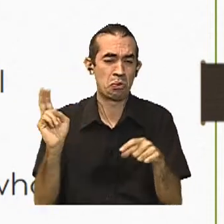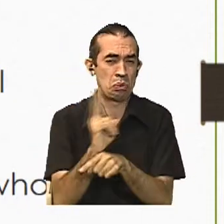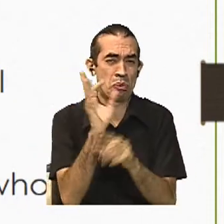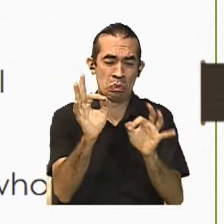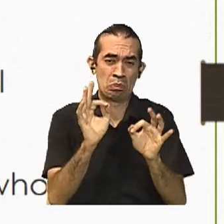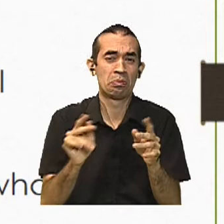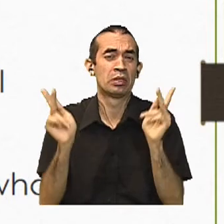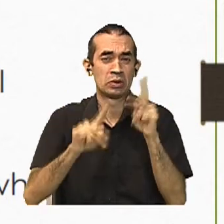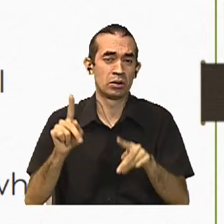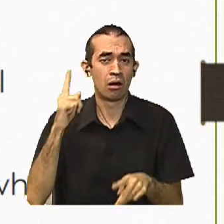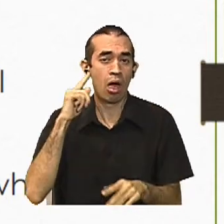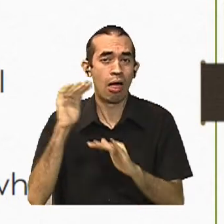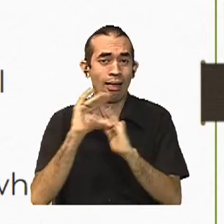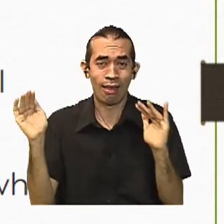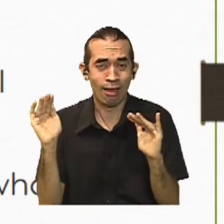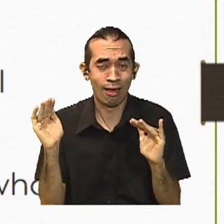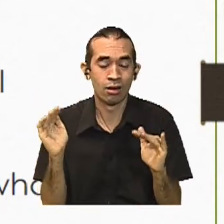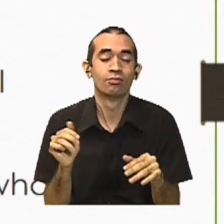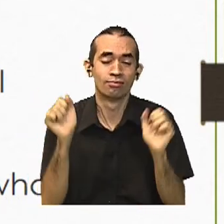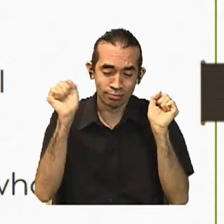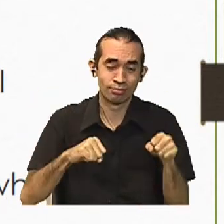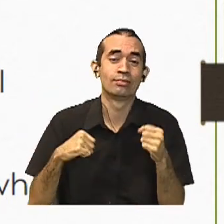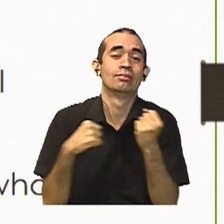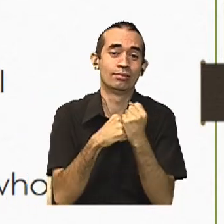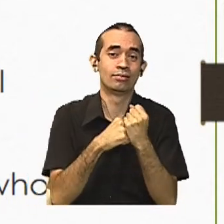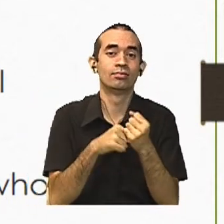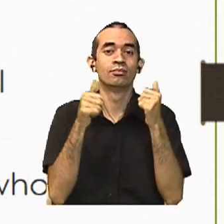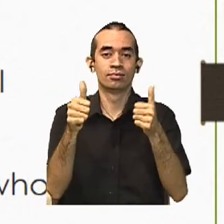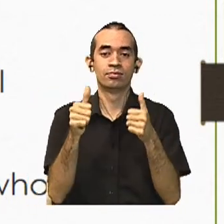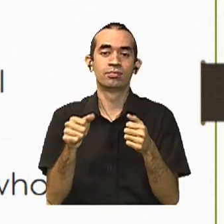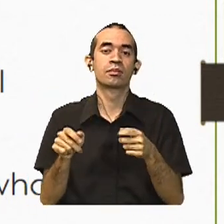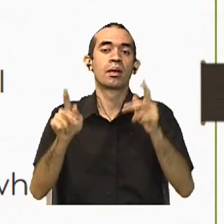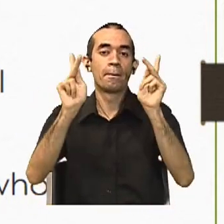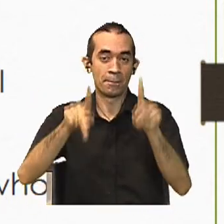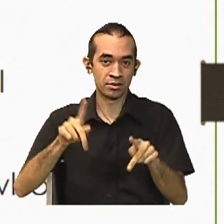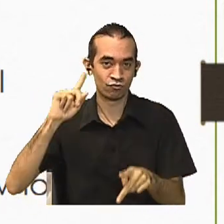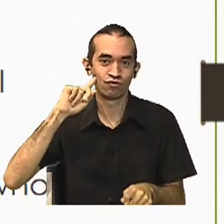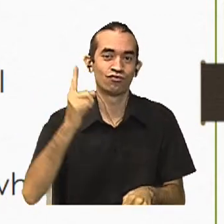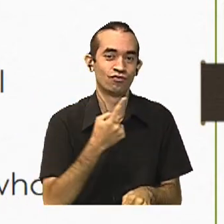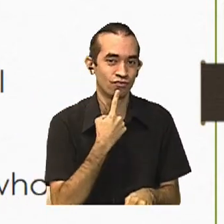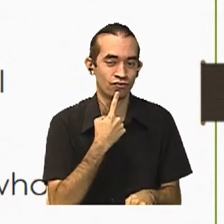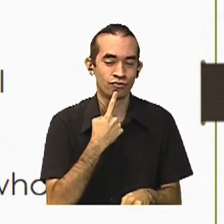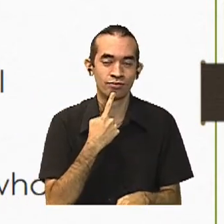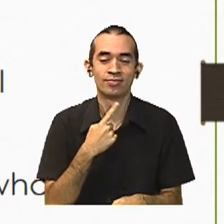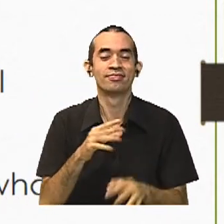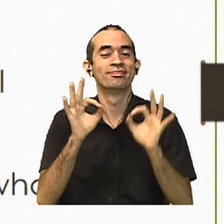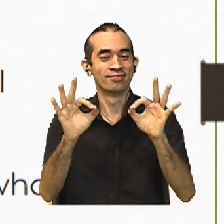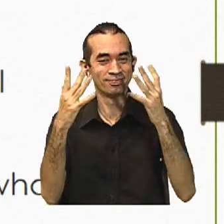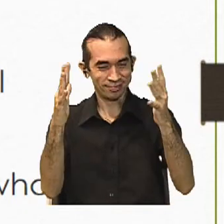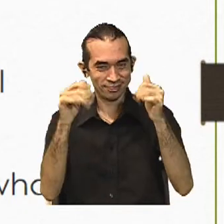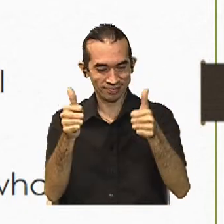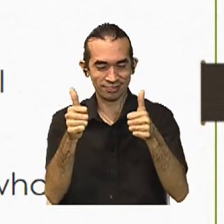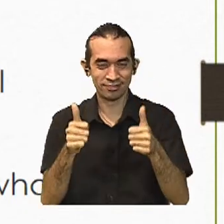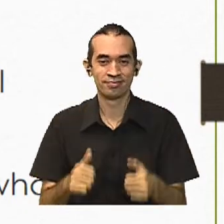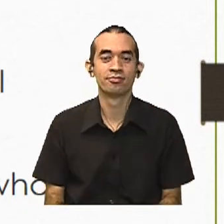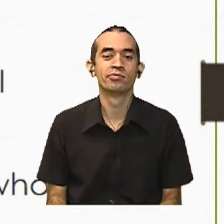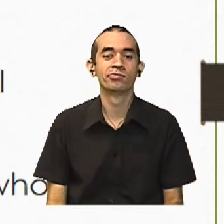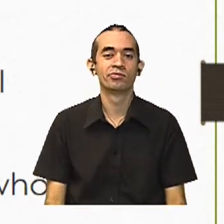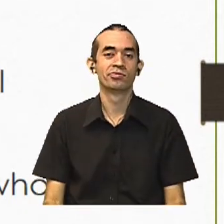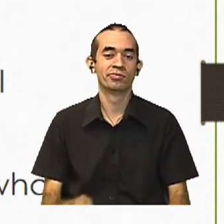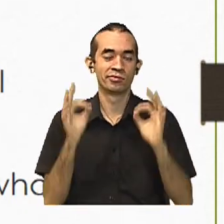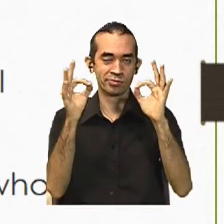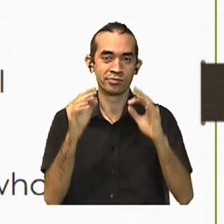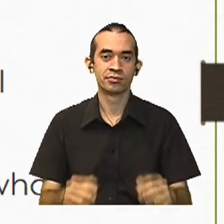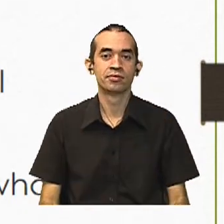for people who cannot hear. Okay, for deaf people. Very good. You did it